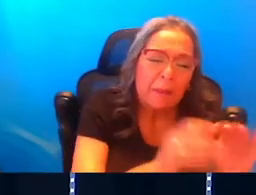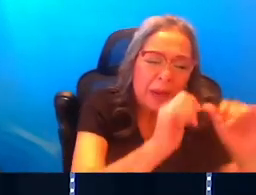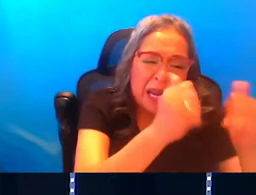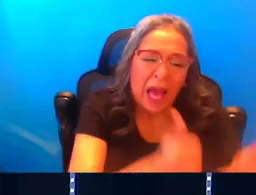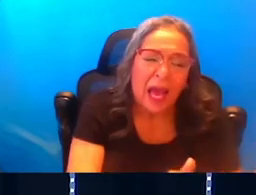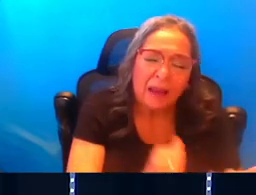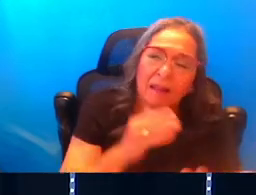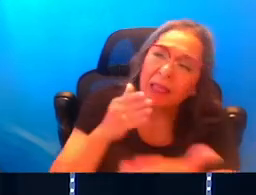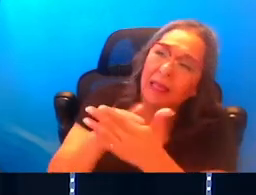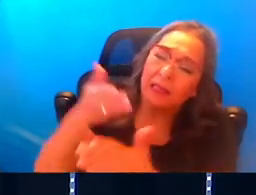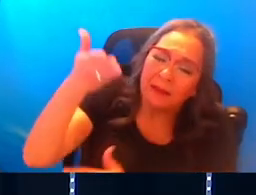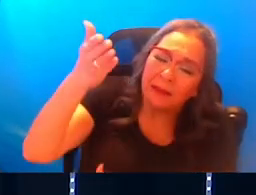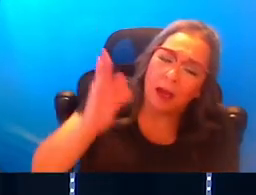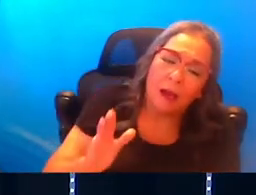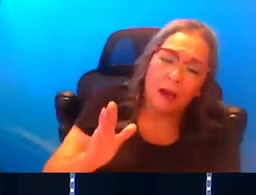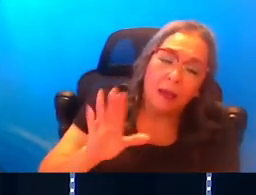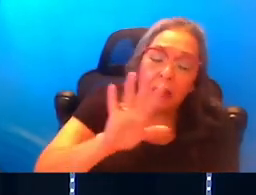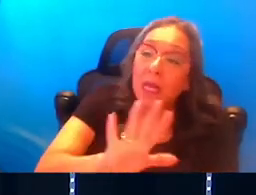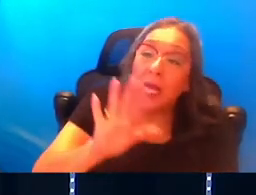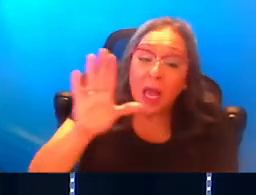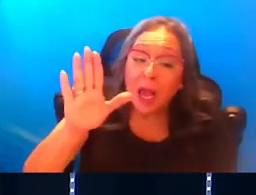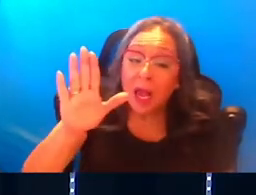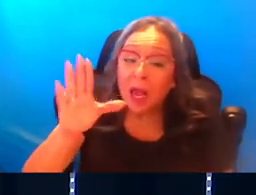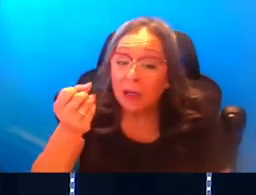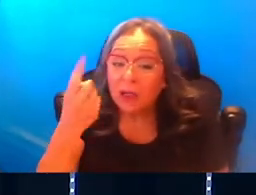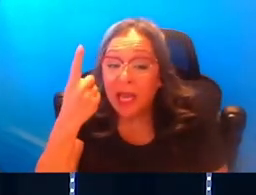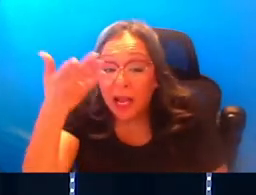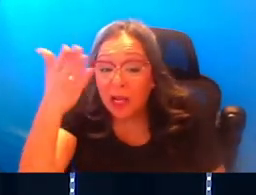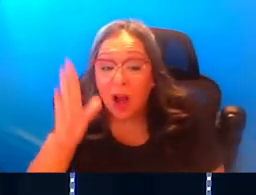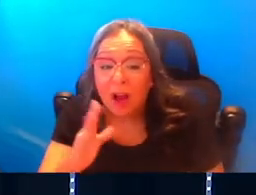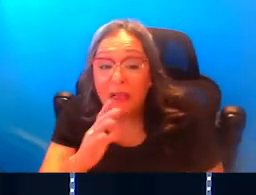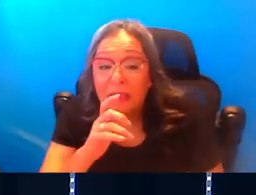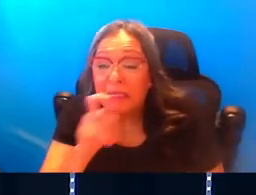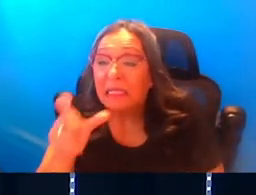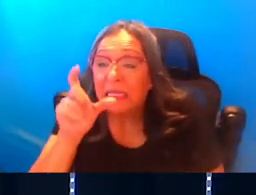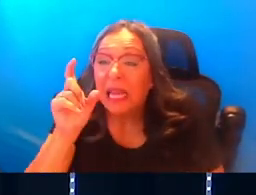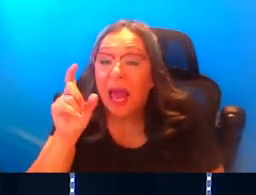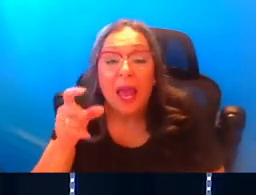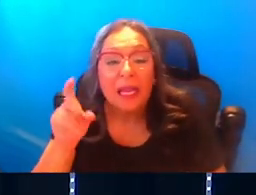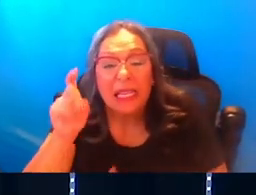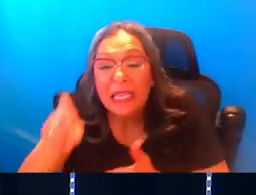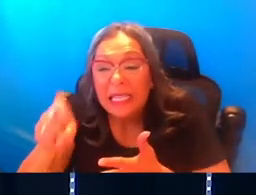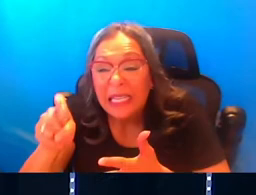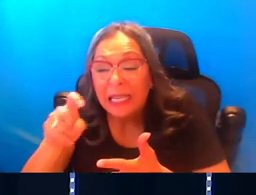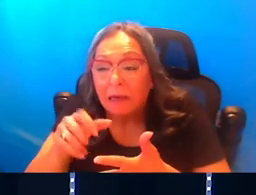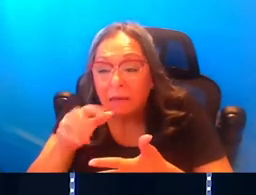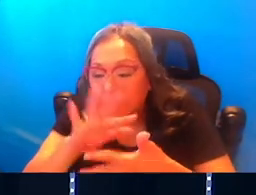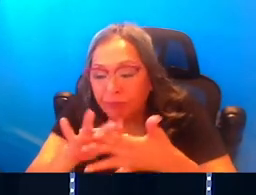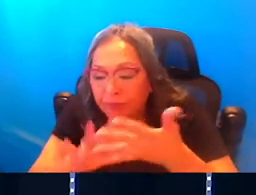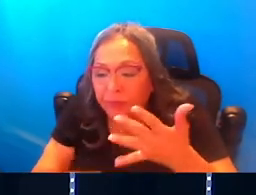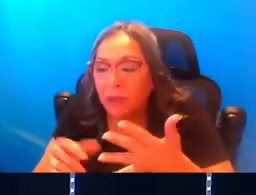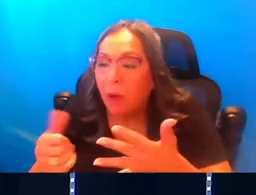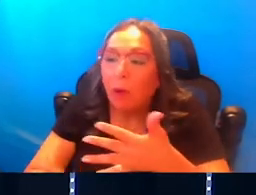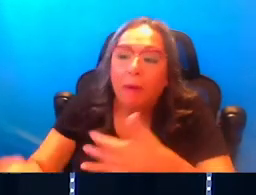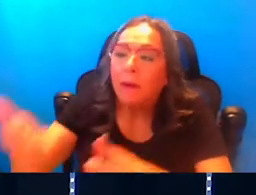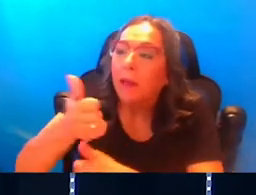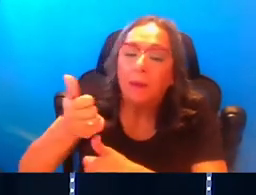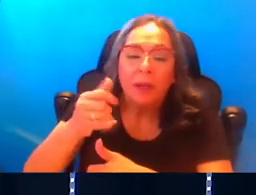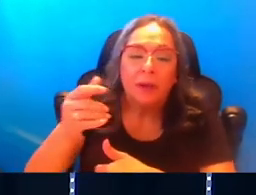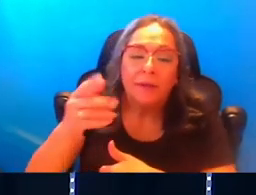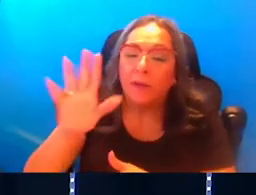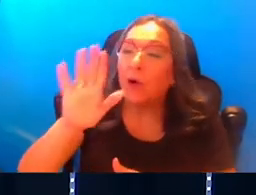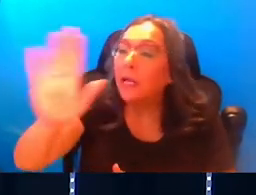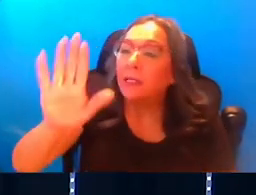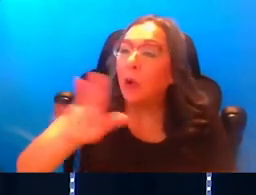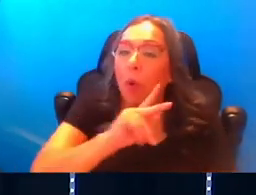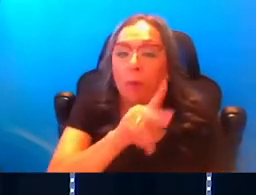we have a God who's needy here and needs to be the top or his personal, you know, whatever is